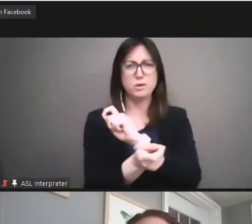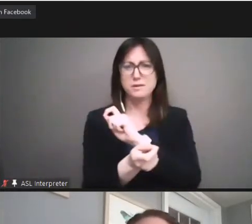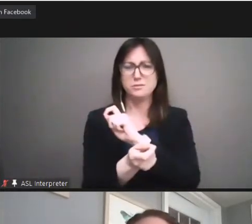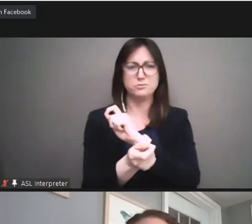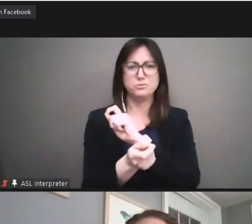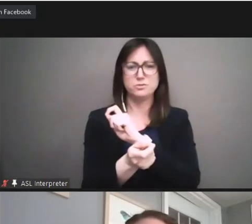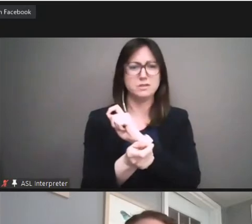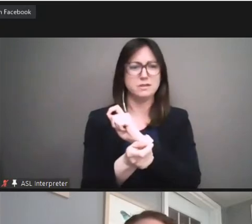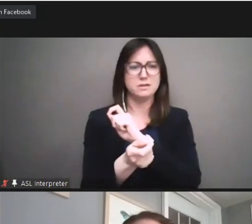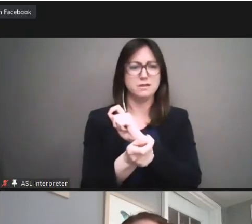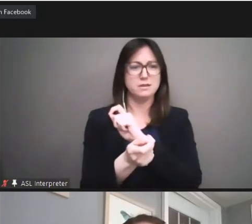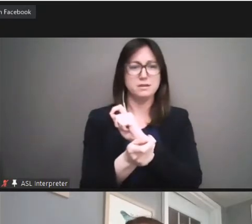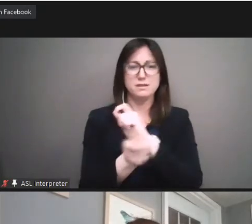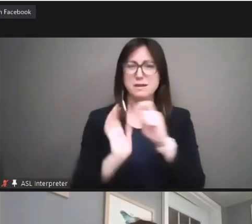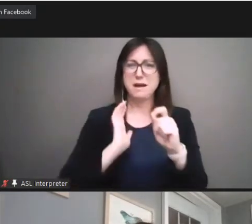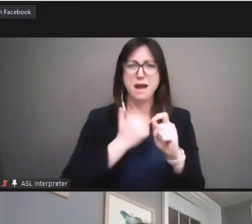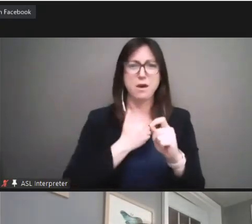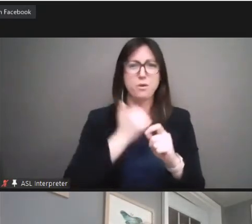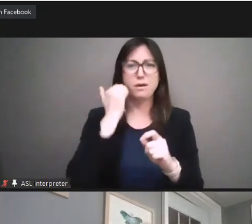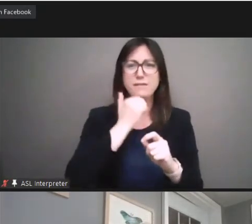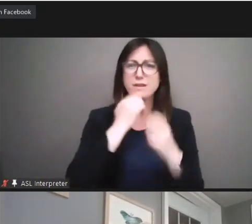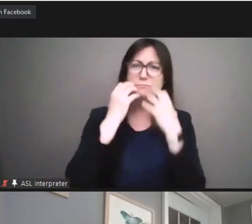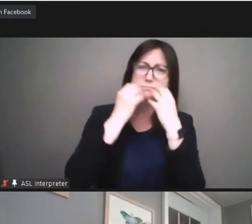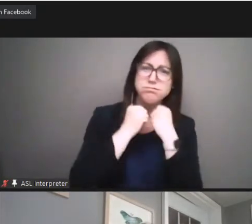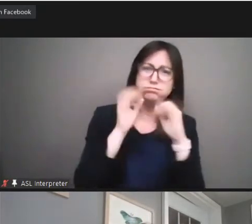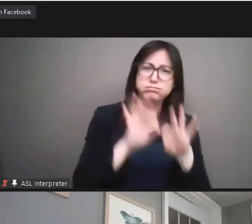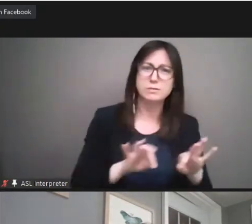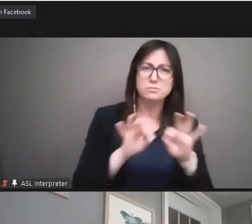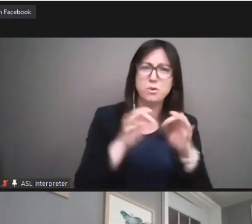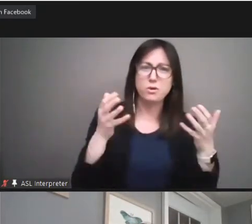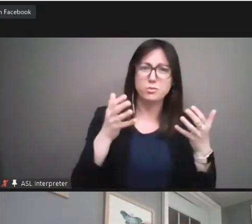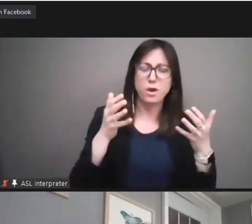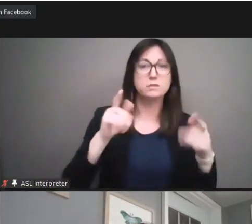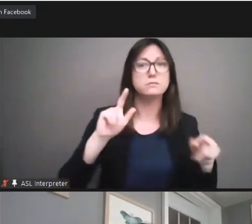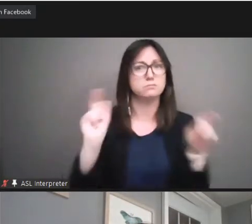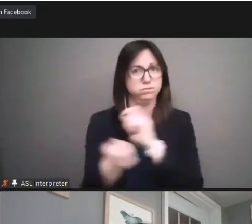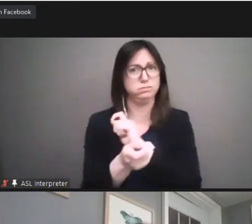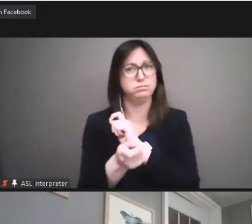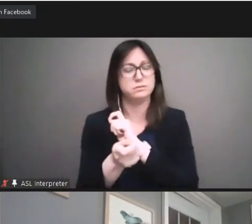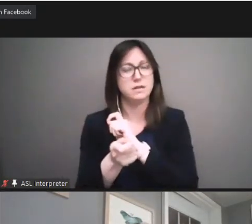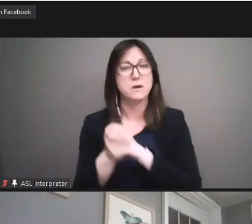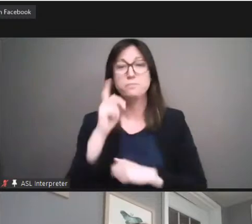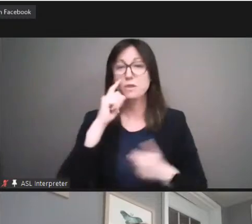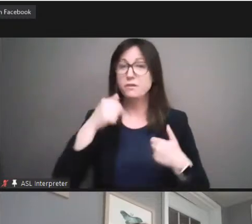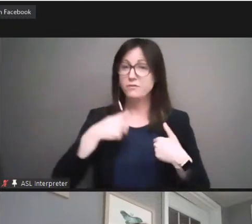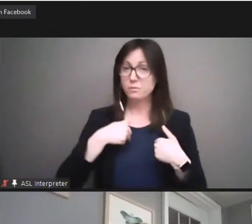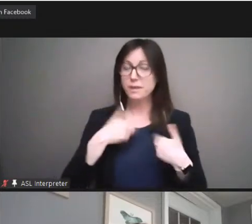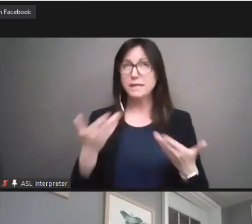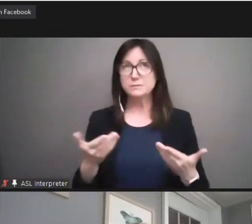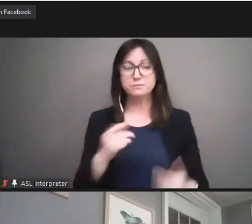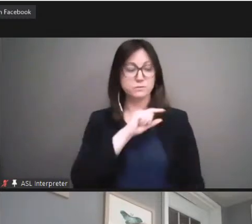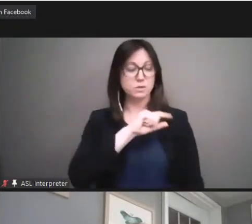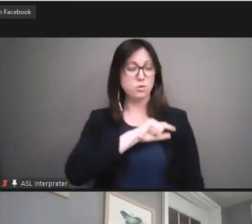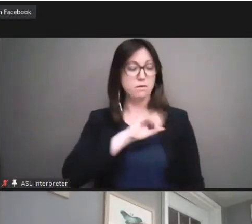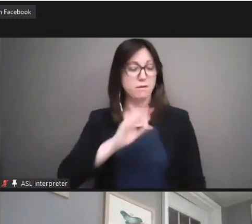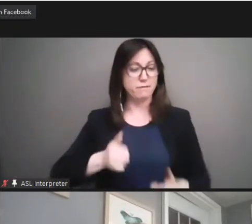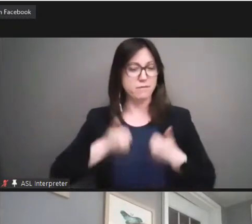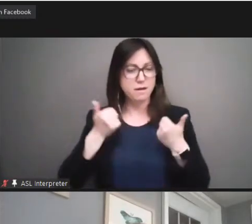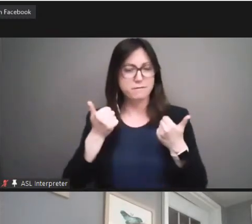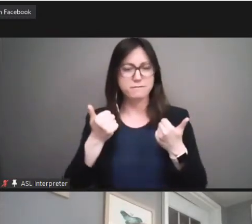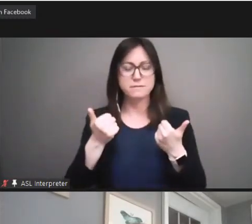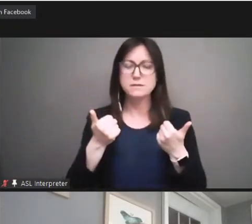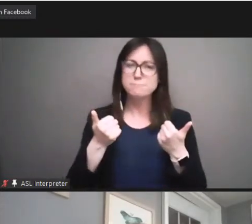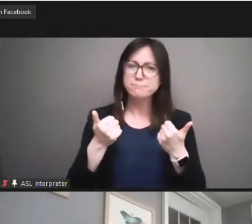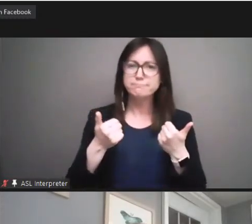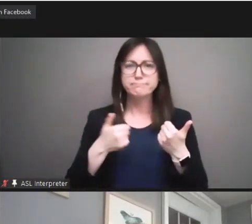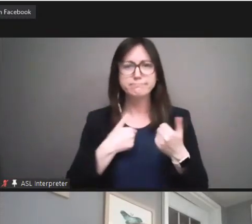what's important to us. When I think of quality of life, I think about how can